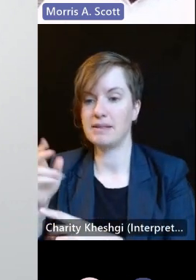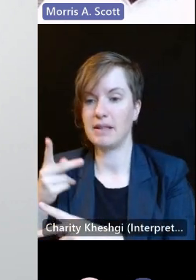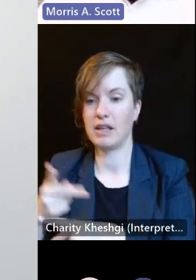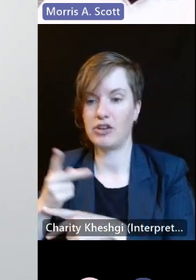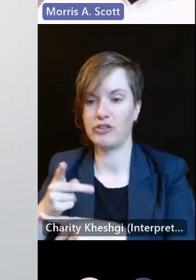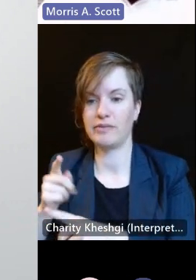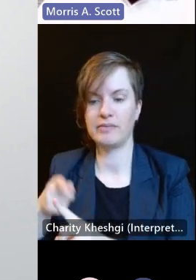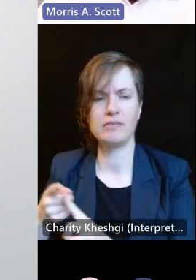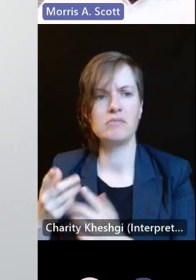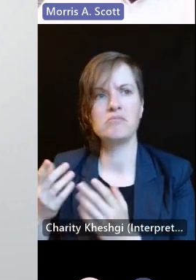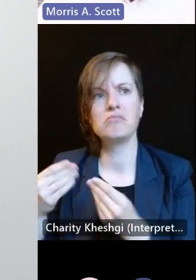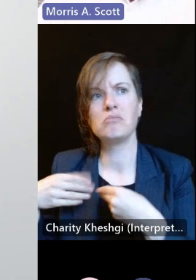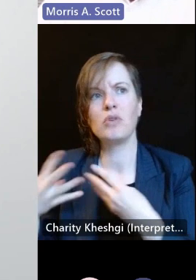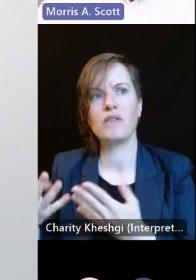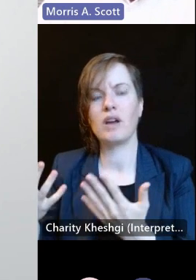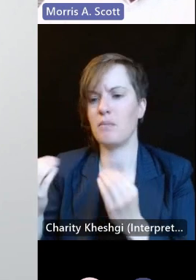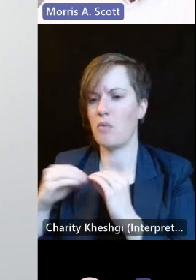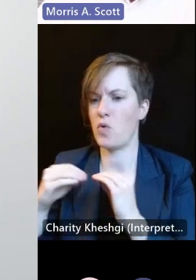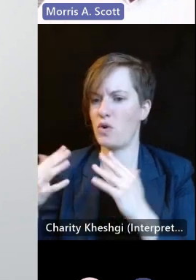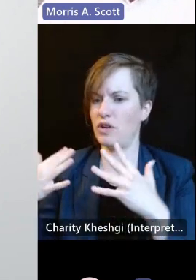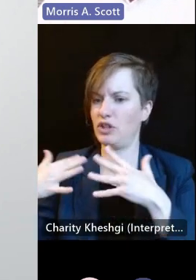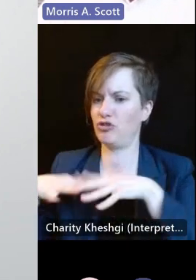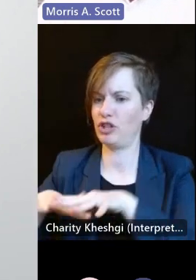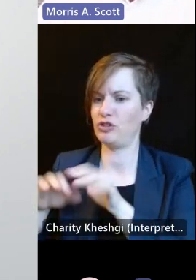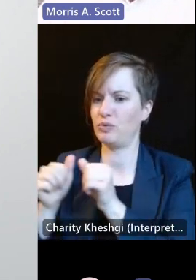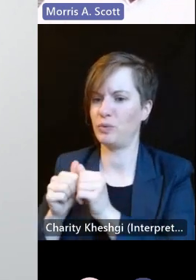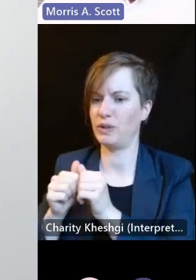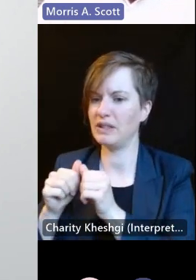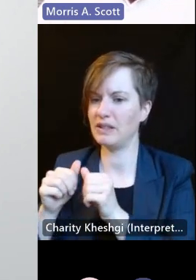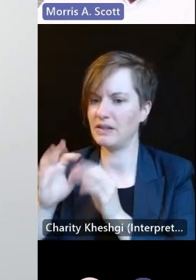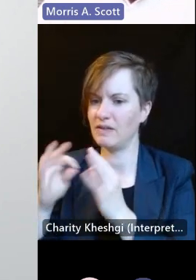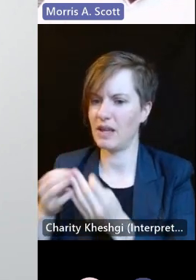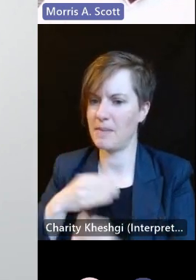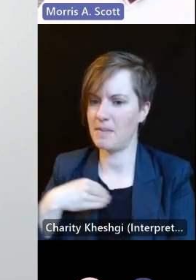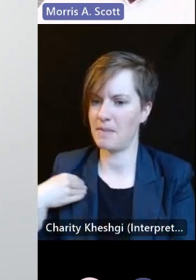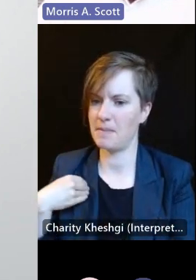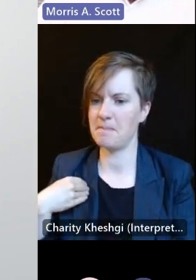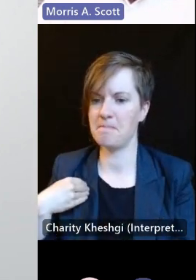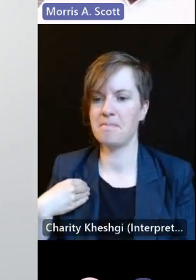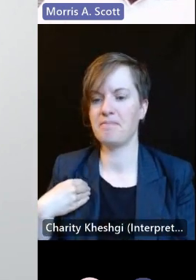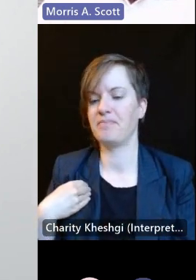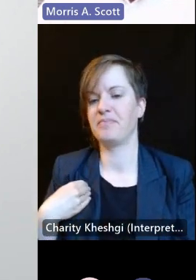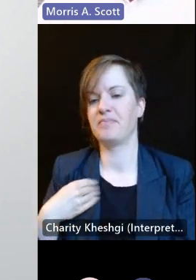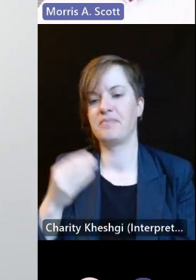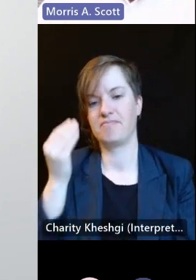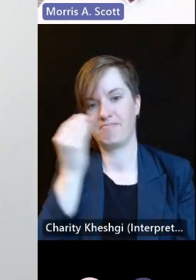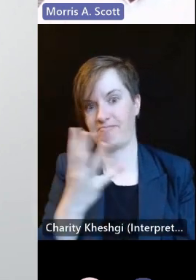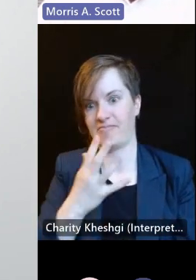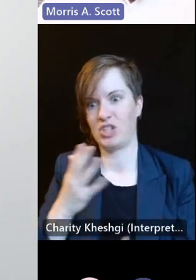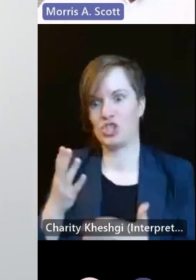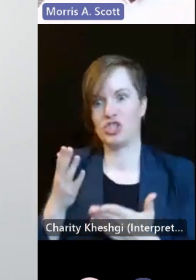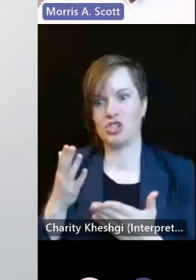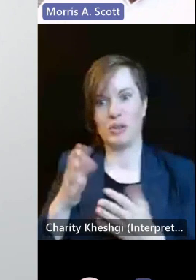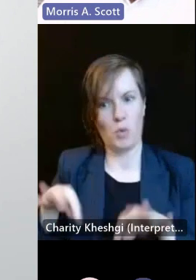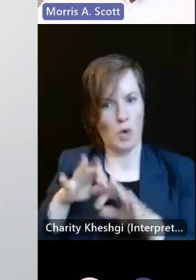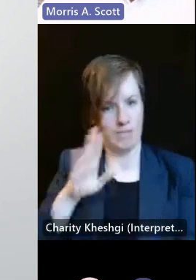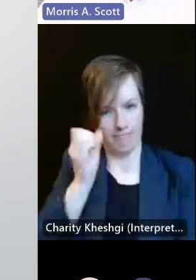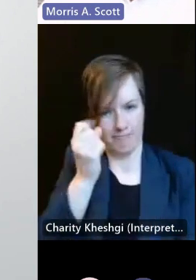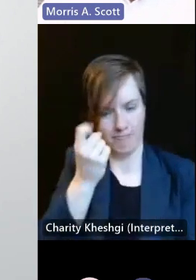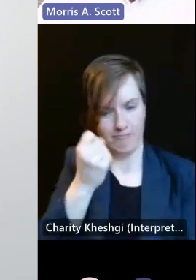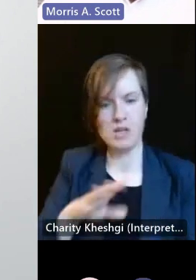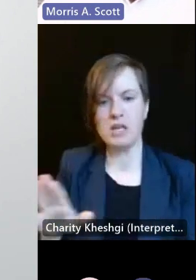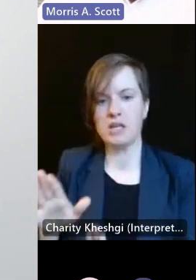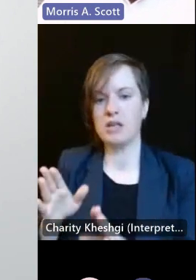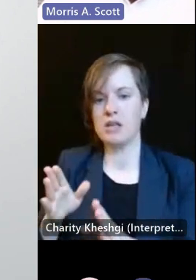integration with family members. So services must be provided, and this is a very important point. Services must be